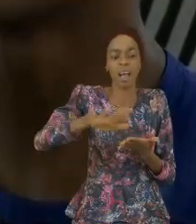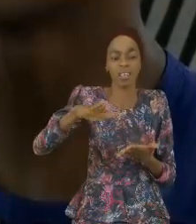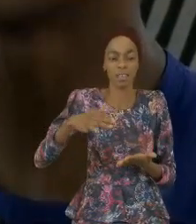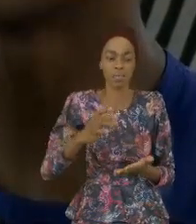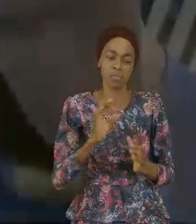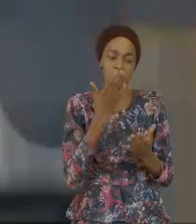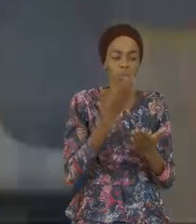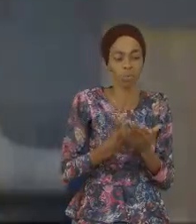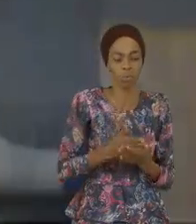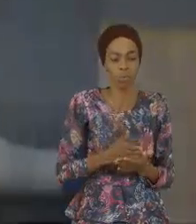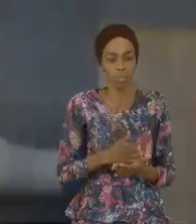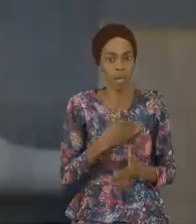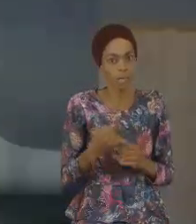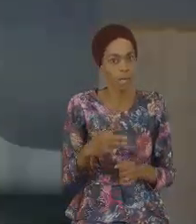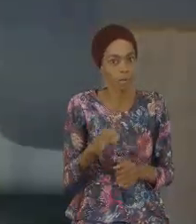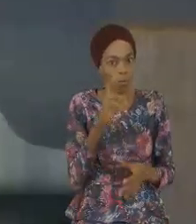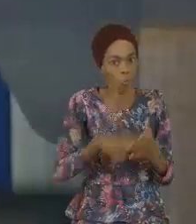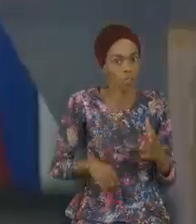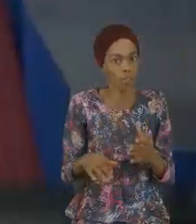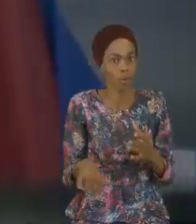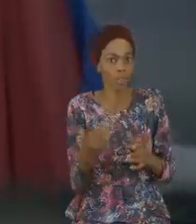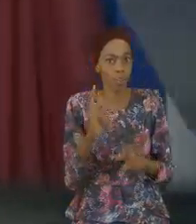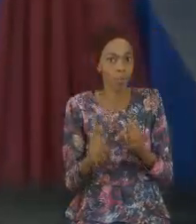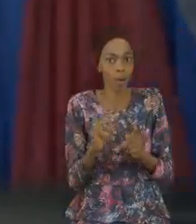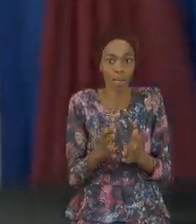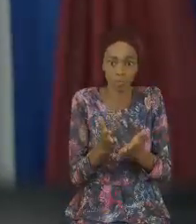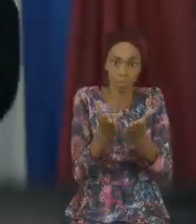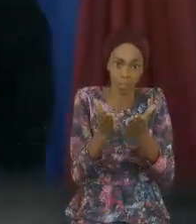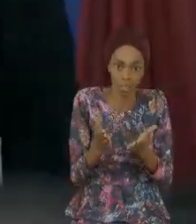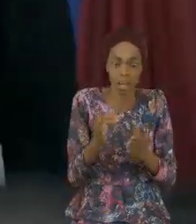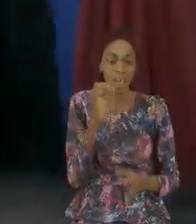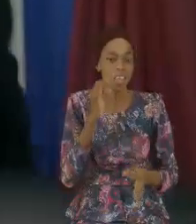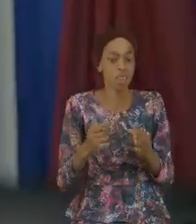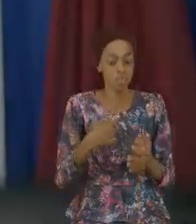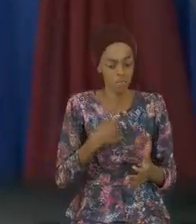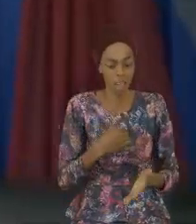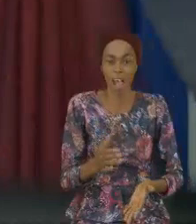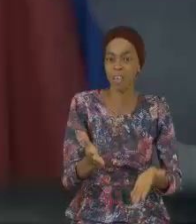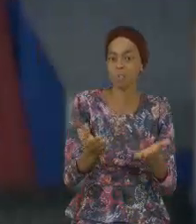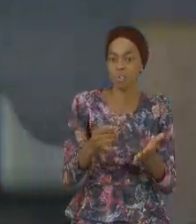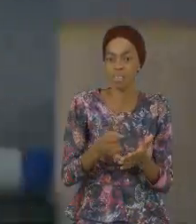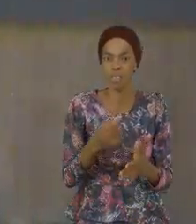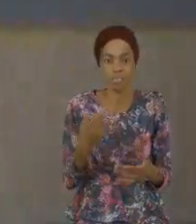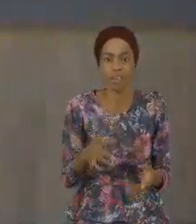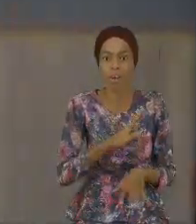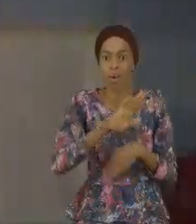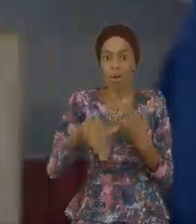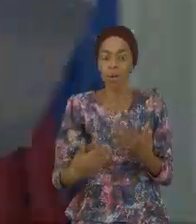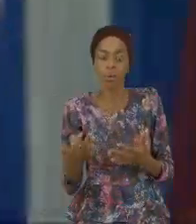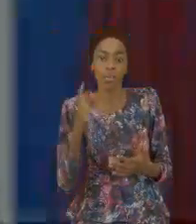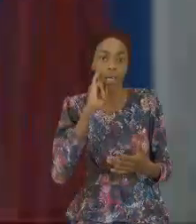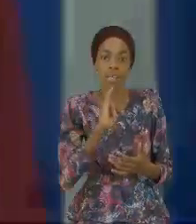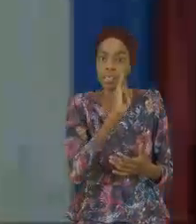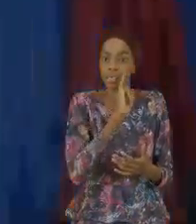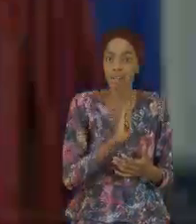even other people envy that. If I could have that, all the other Israelites in Egypt,